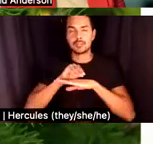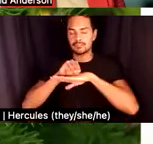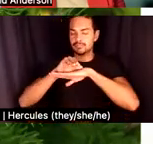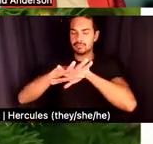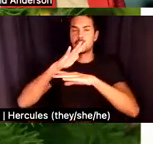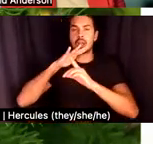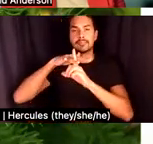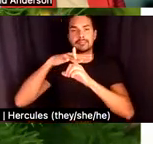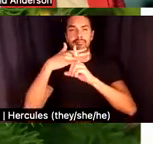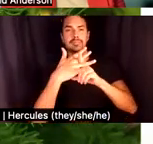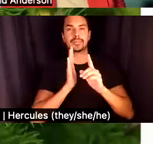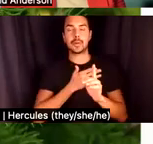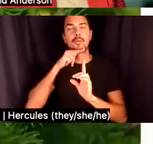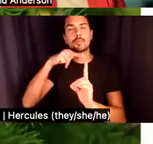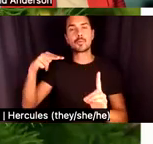work together.